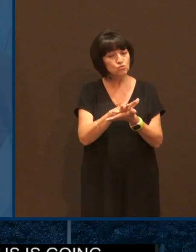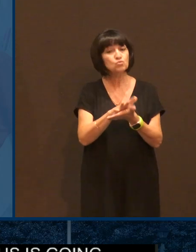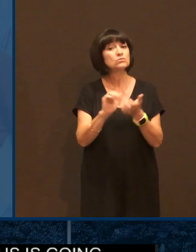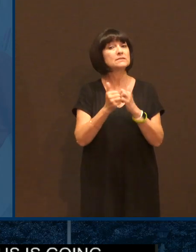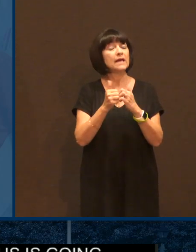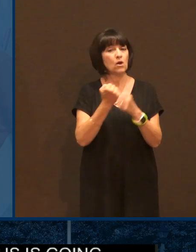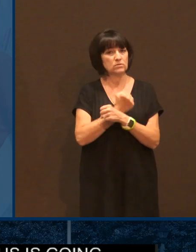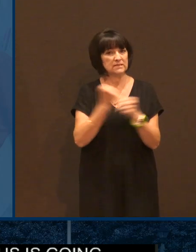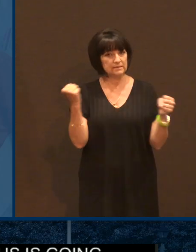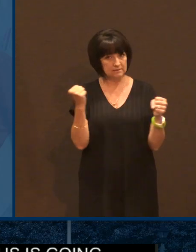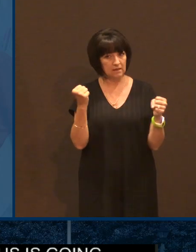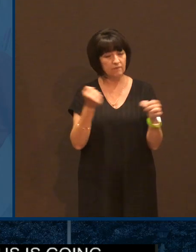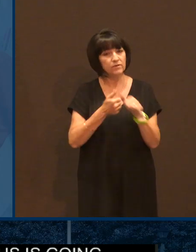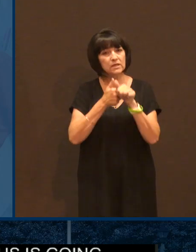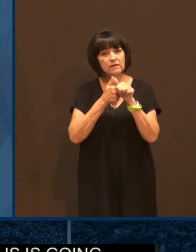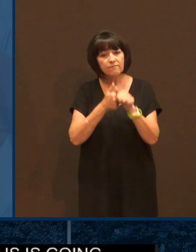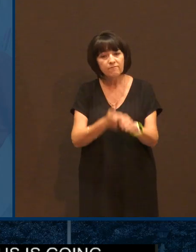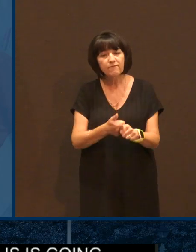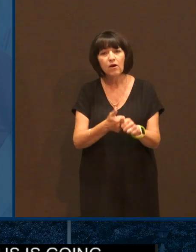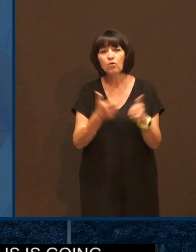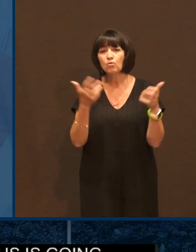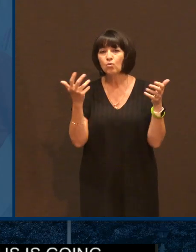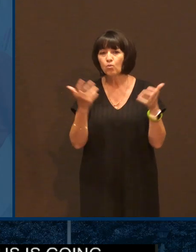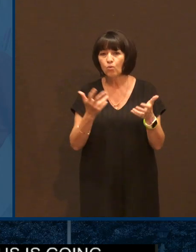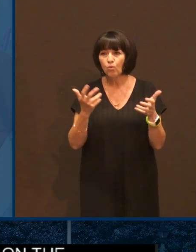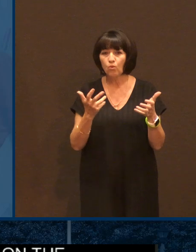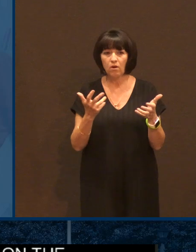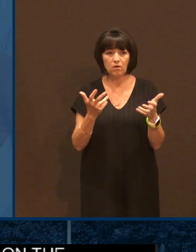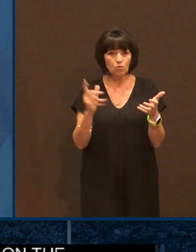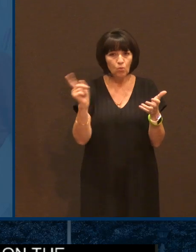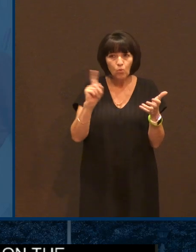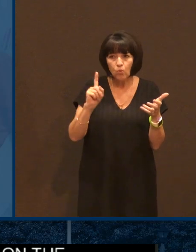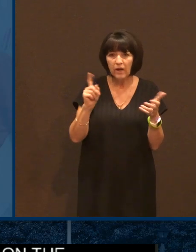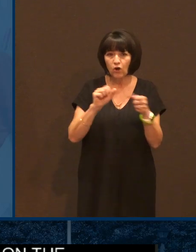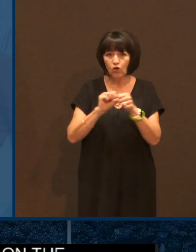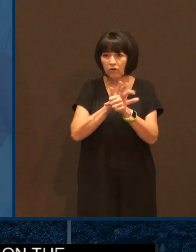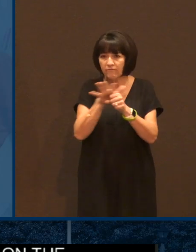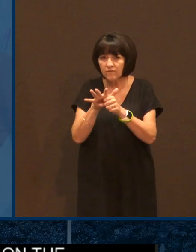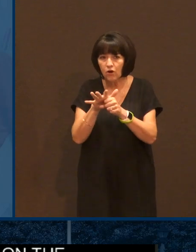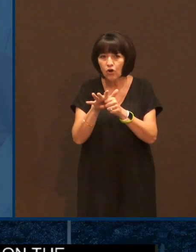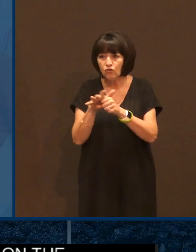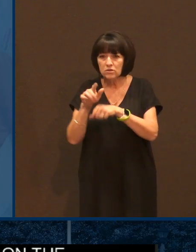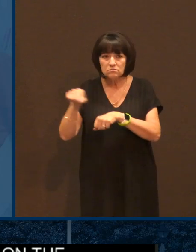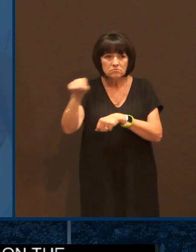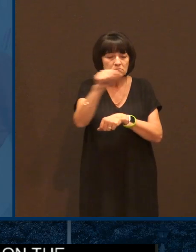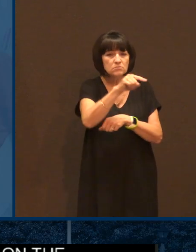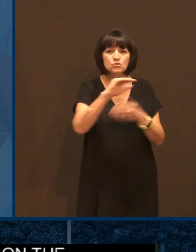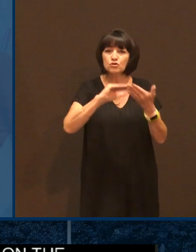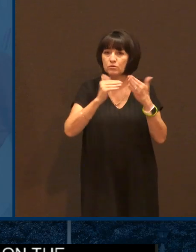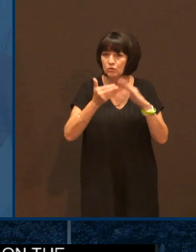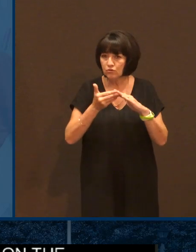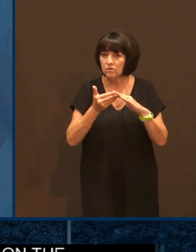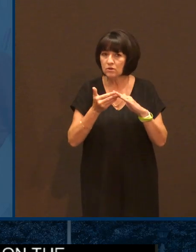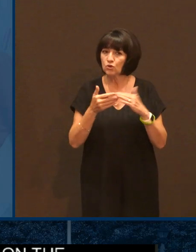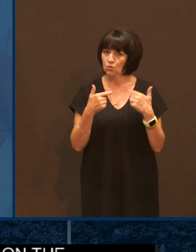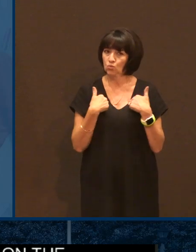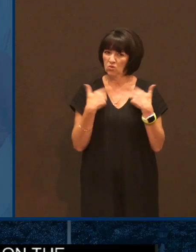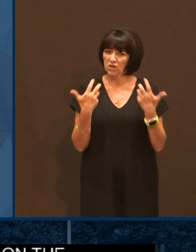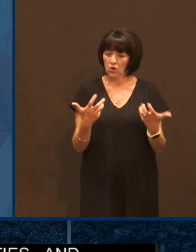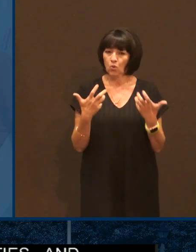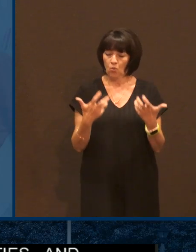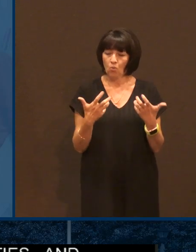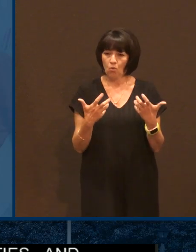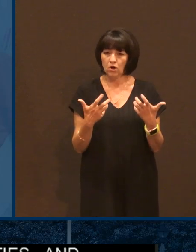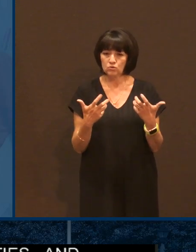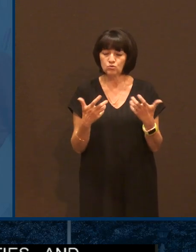based on the spread of and the existence of the virus in the communities, and we're going to see, though, we'd like it to be